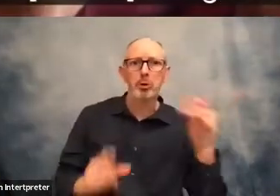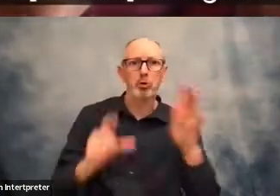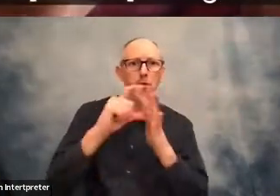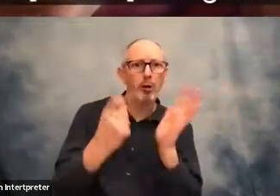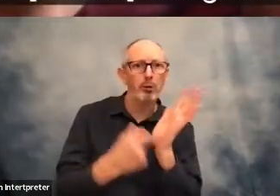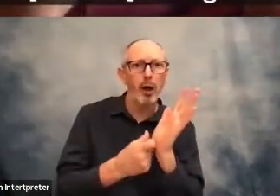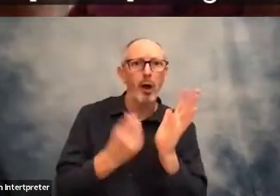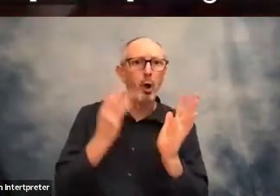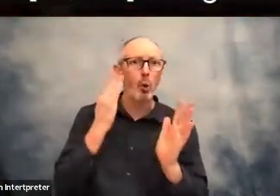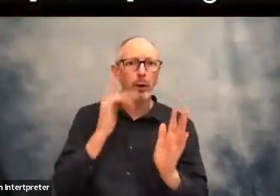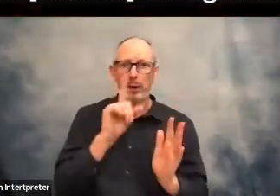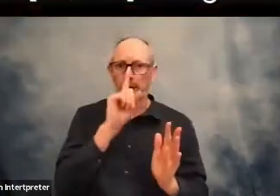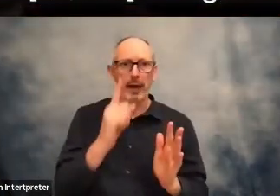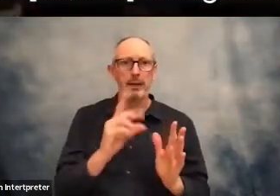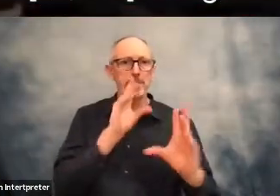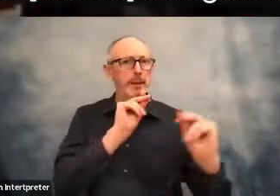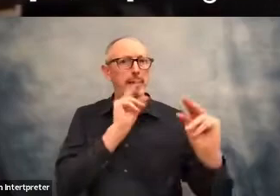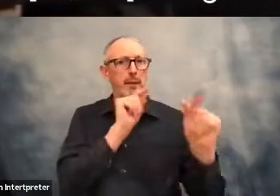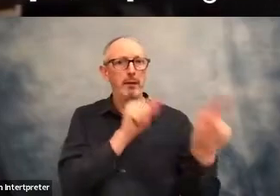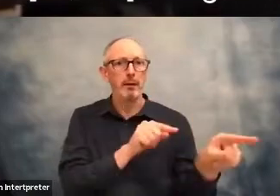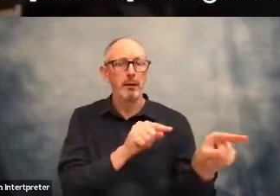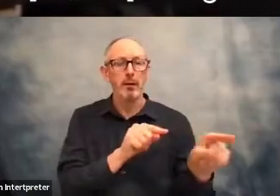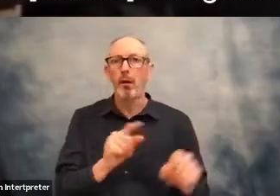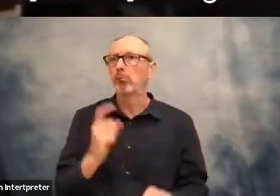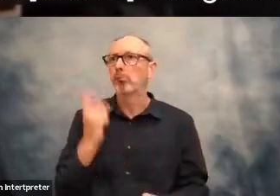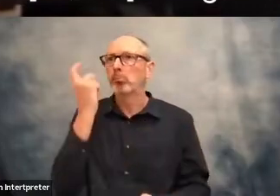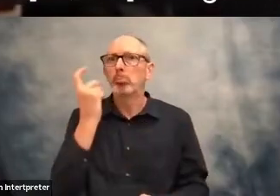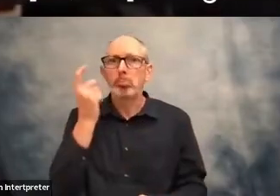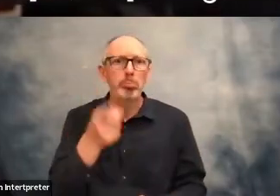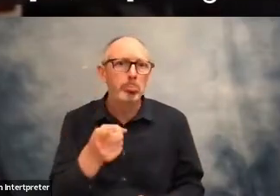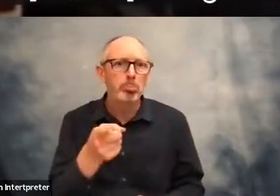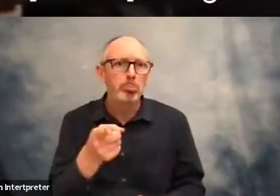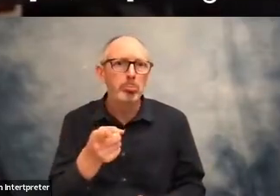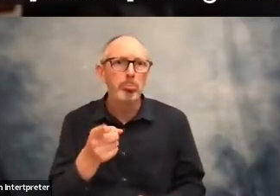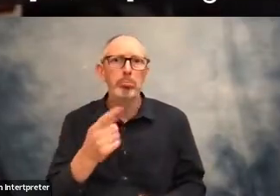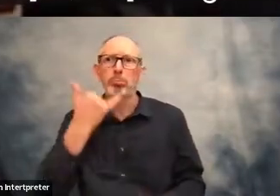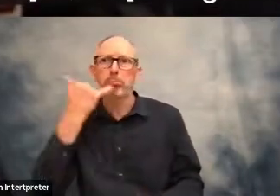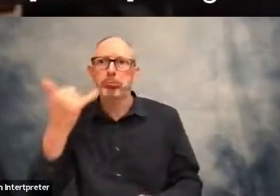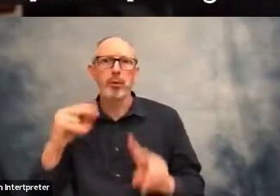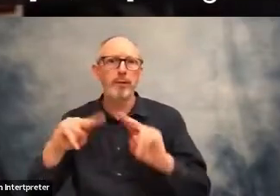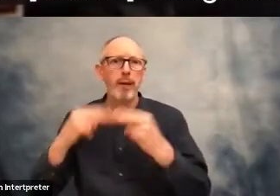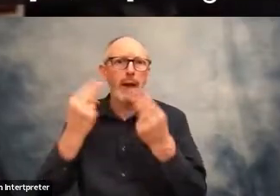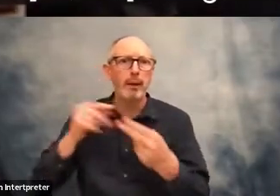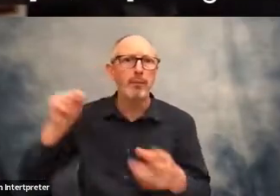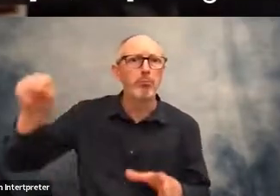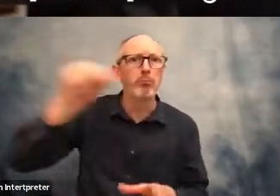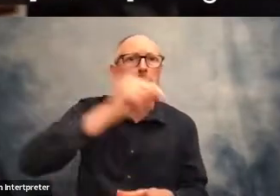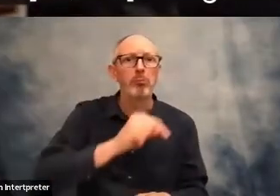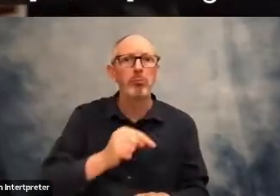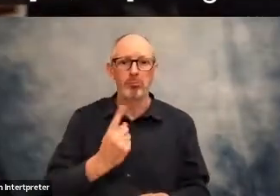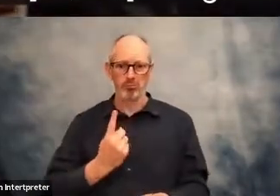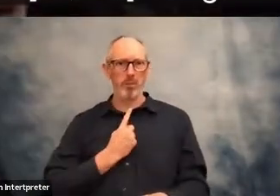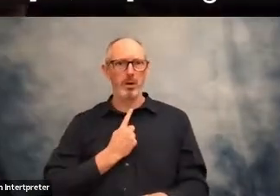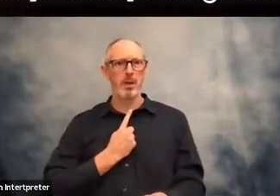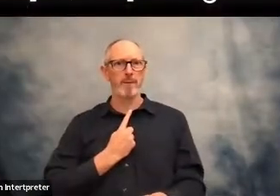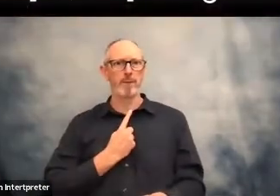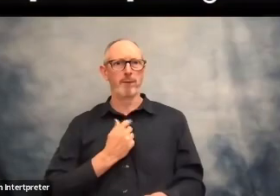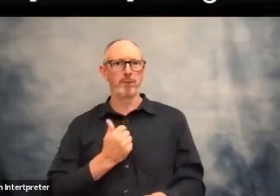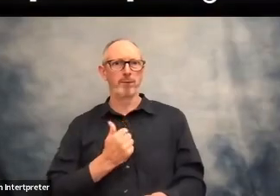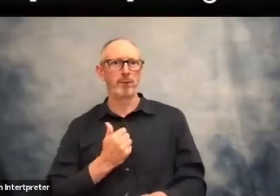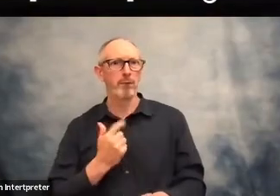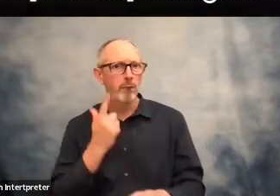not speak. Imagine calling your family all by yourself.